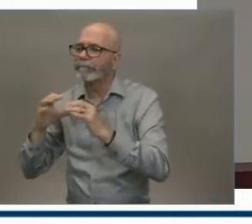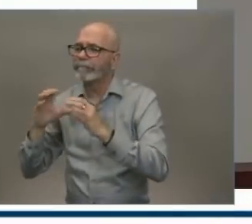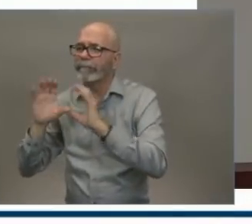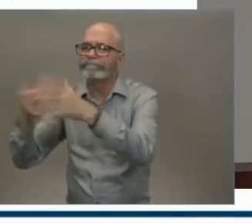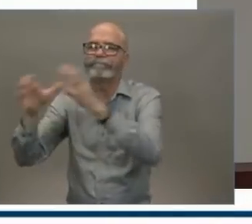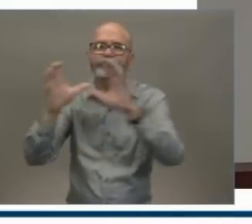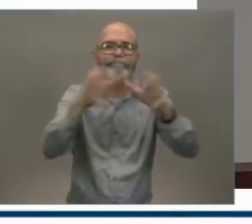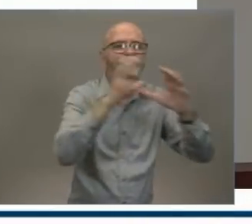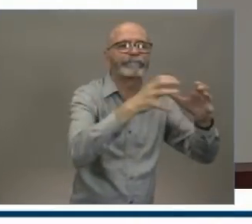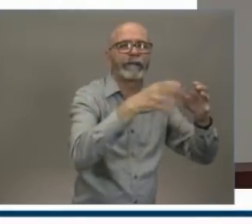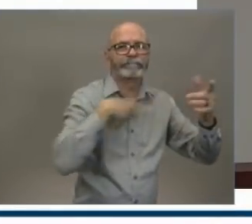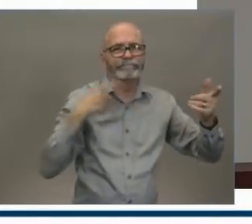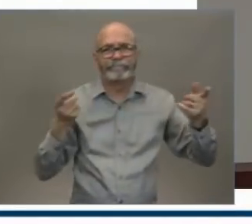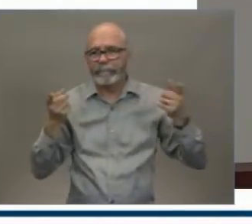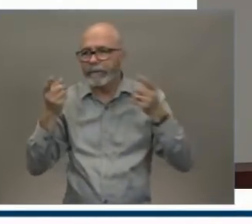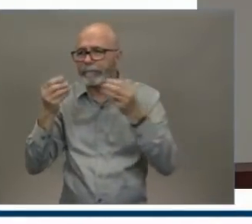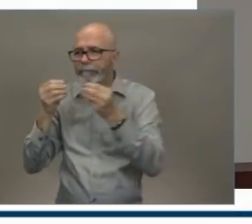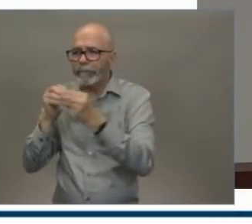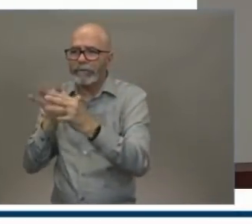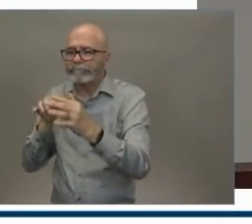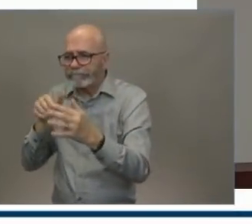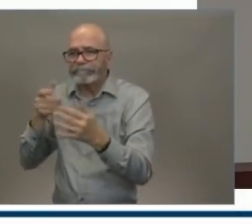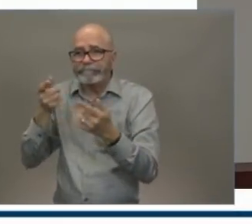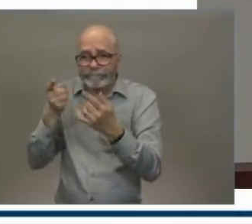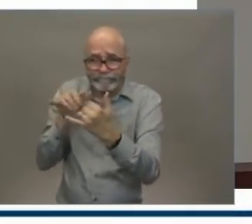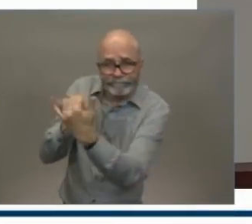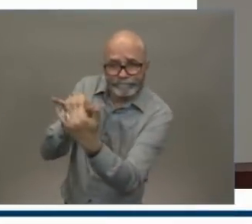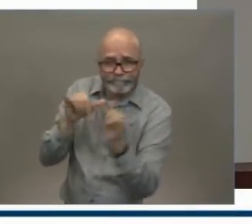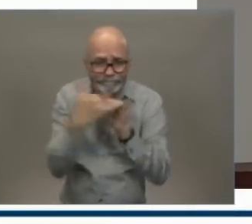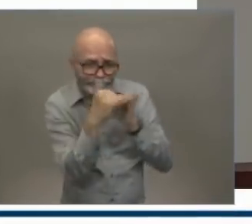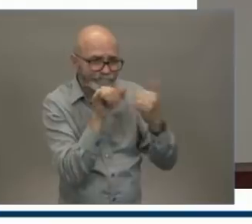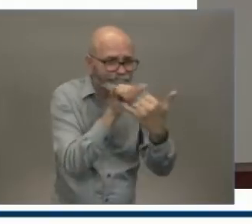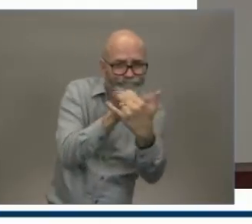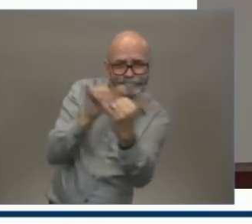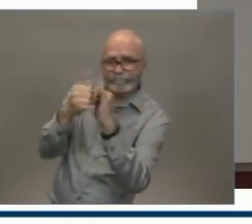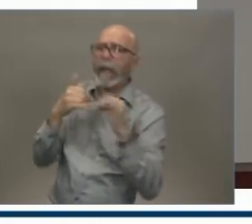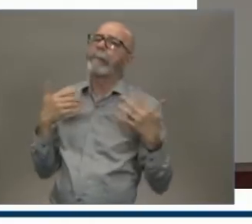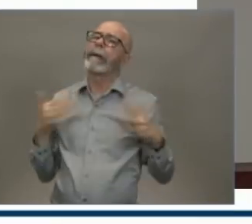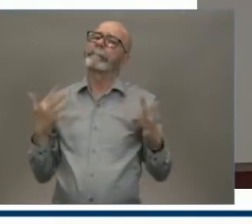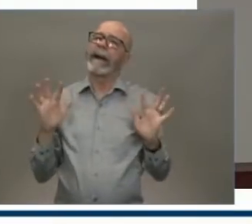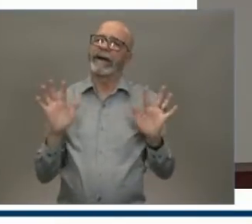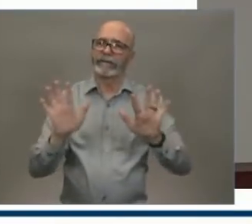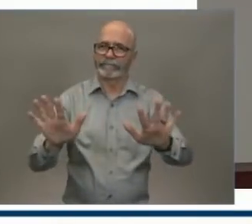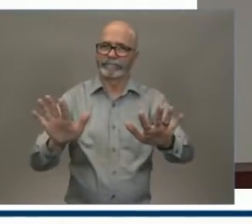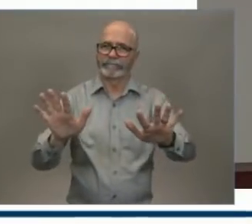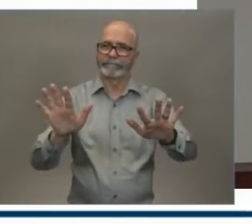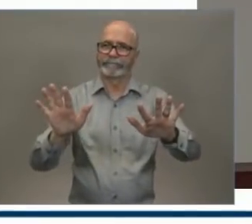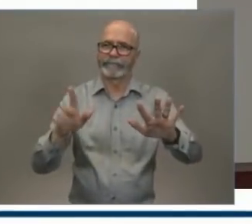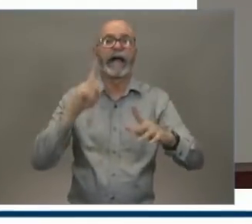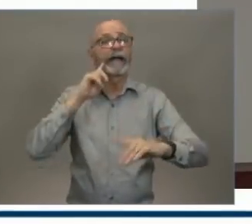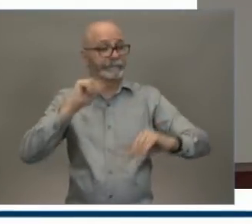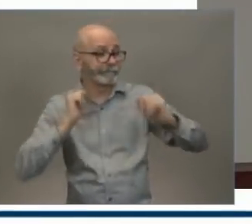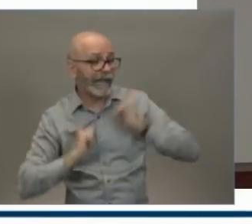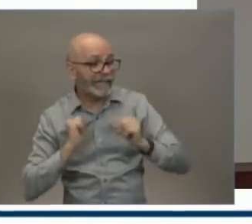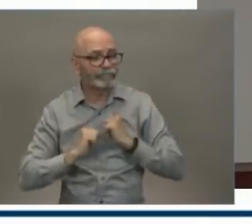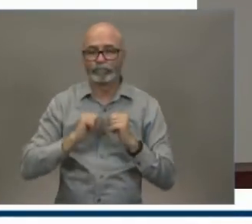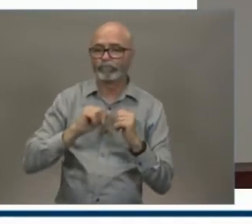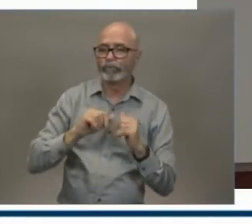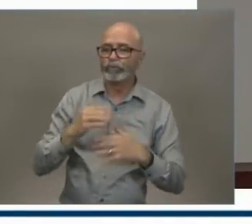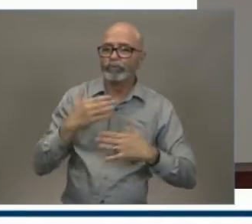get together, competition, league play, and performances. But at this time, we are not